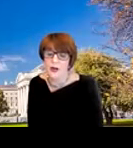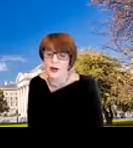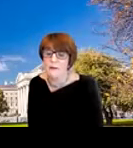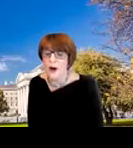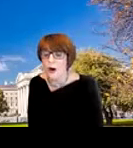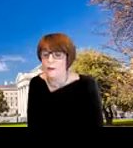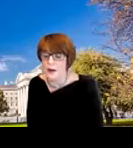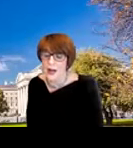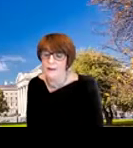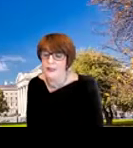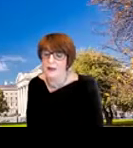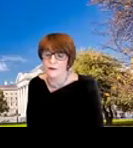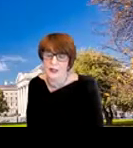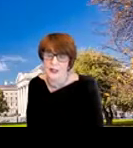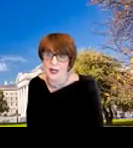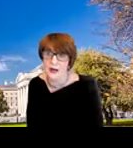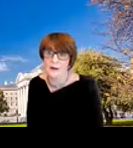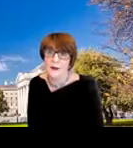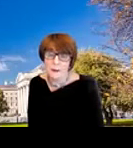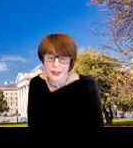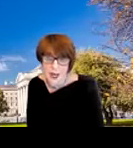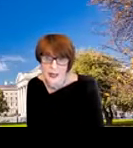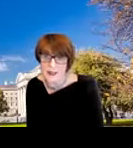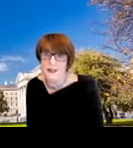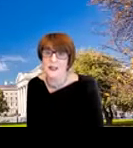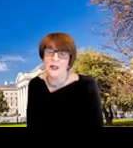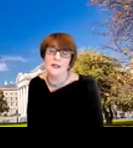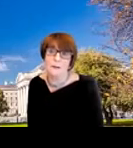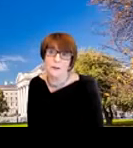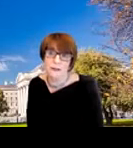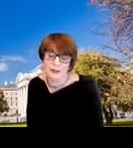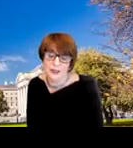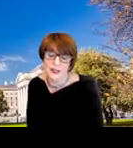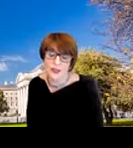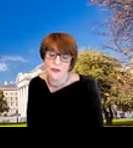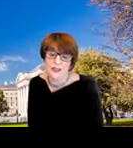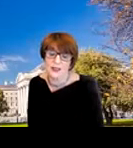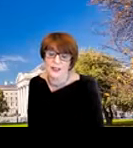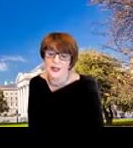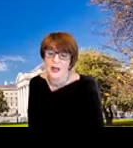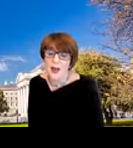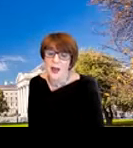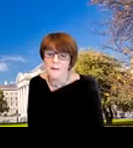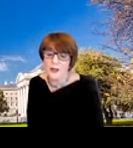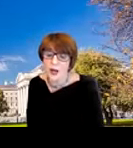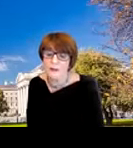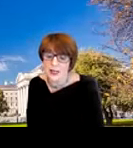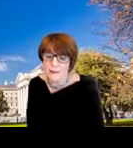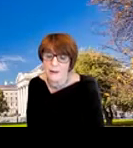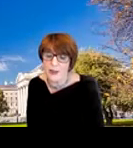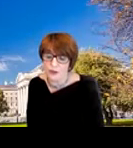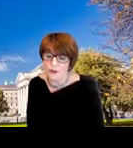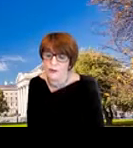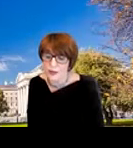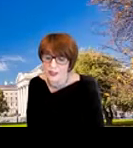swollen arm, or perhaps feeling tired. But again, as I say, some people with intellectual disability may not be